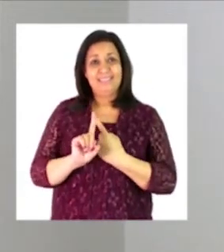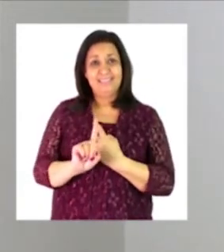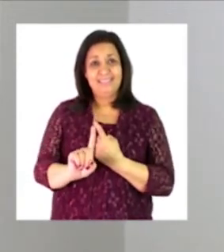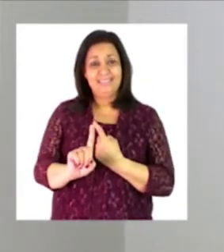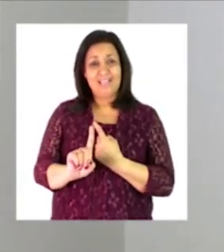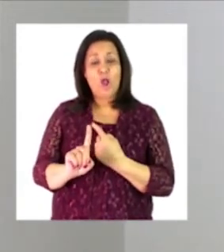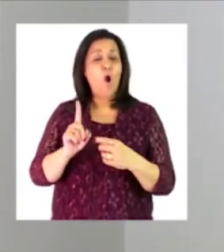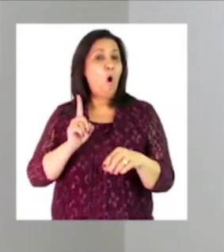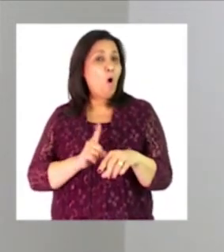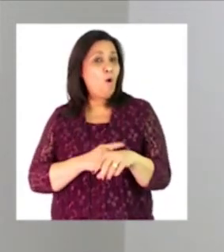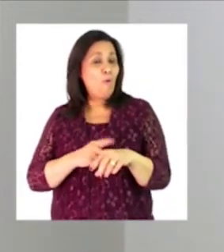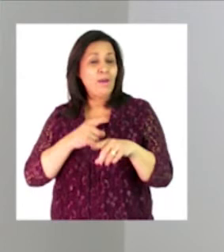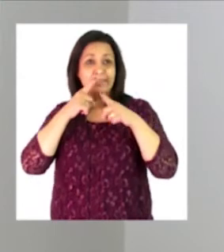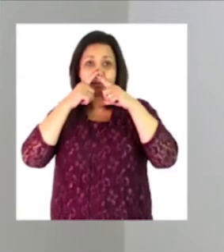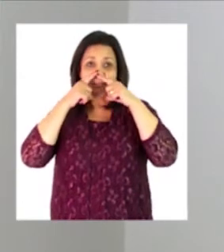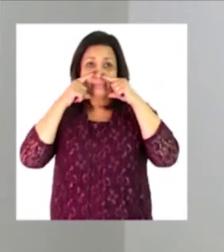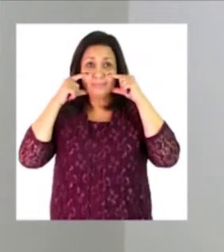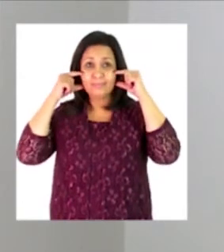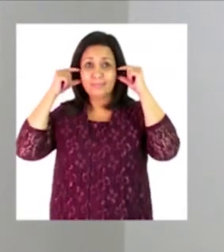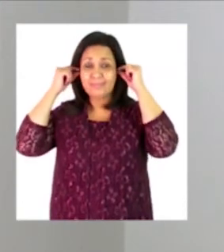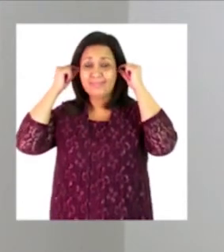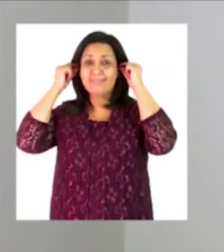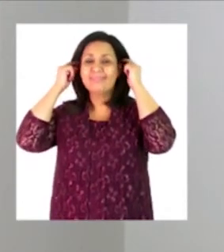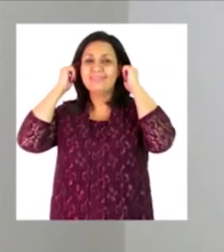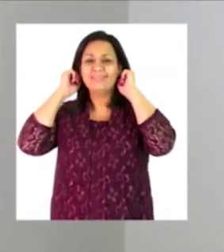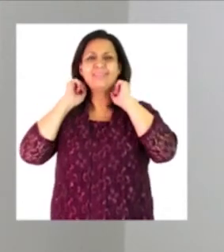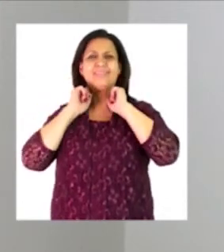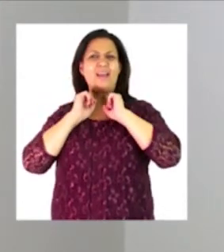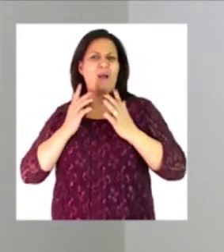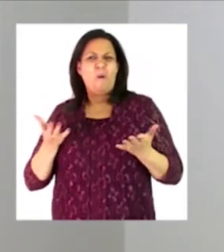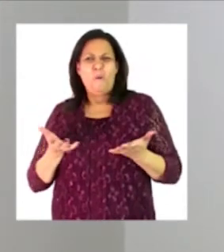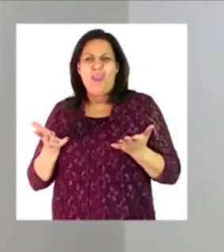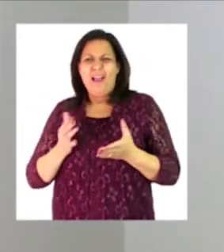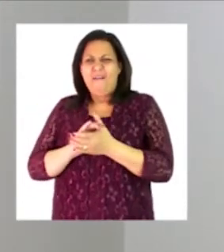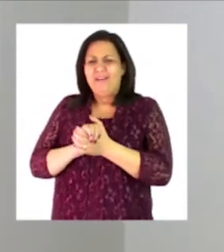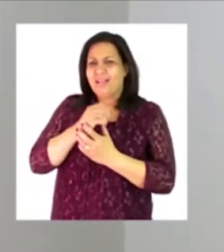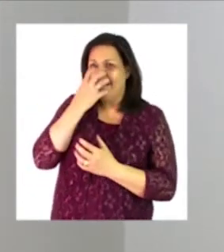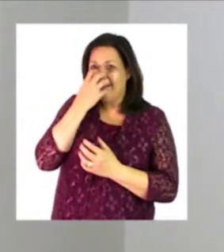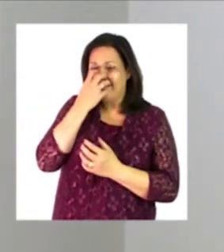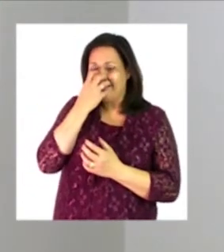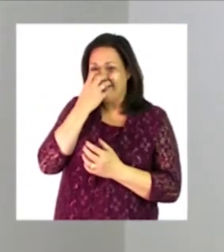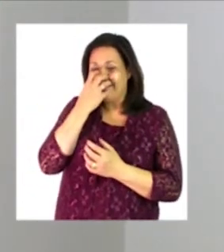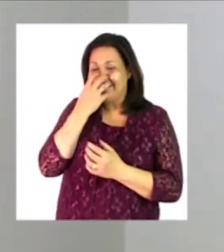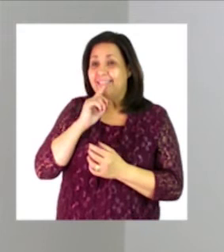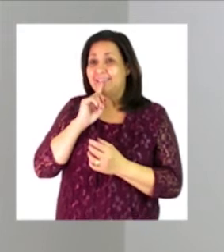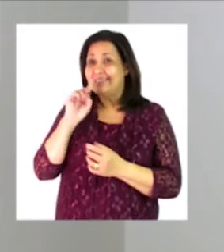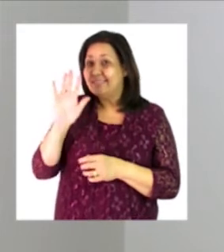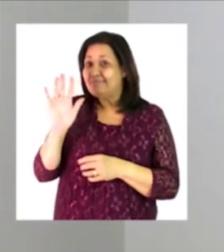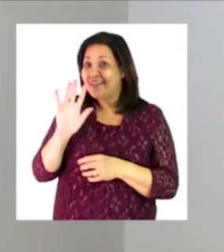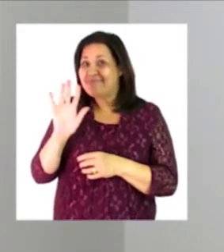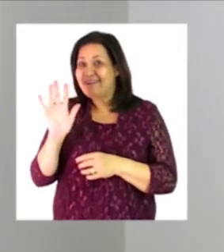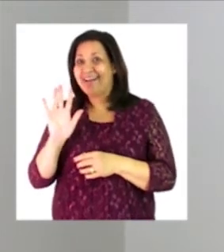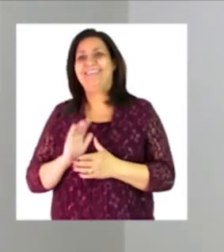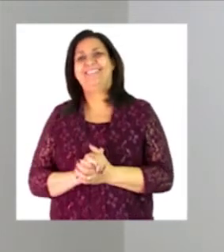your mask before you go out. I wonder, where is Zoshi? It's time to say